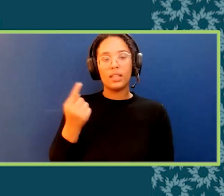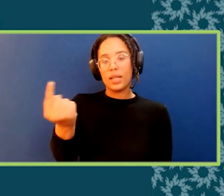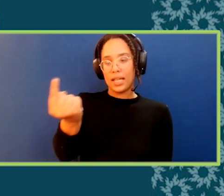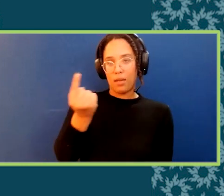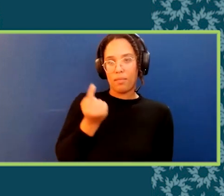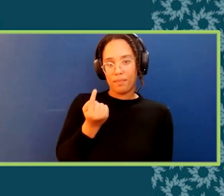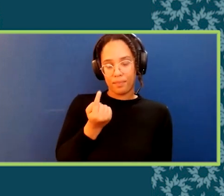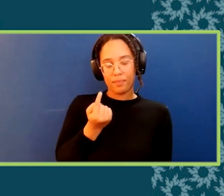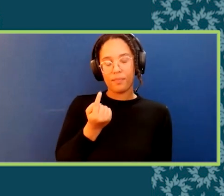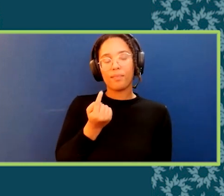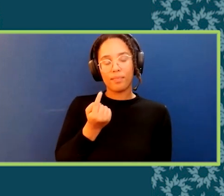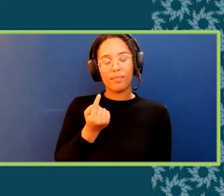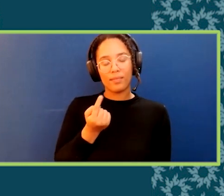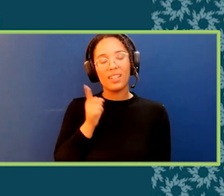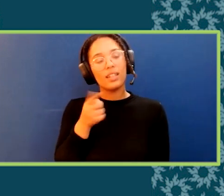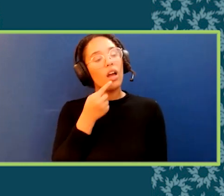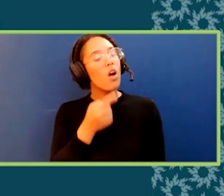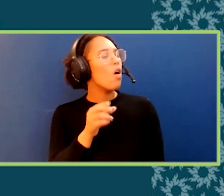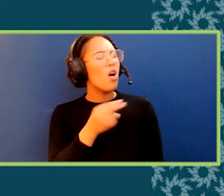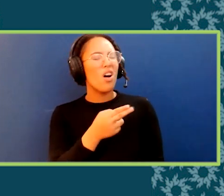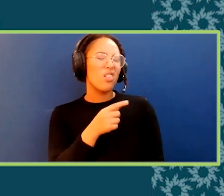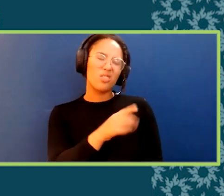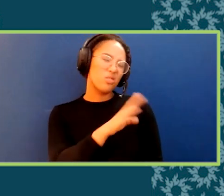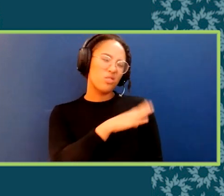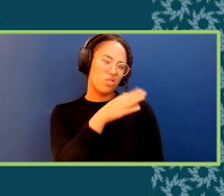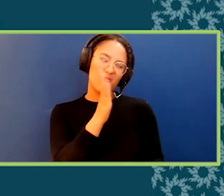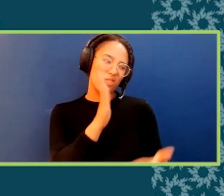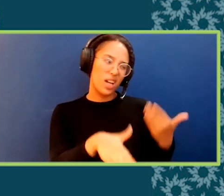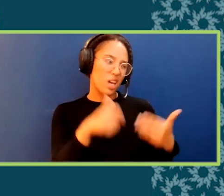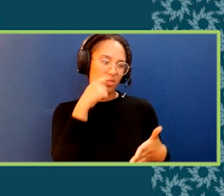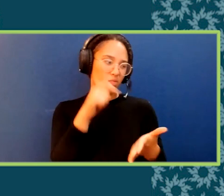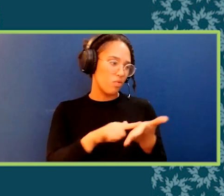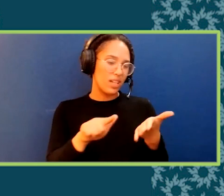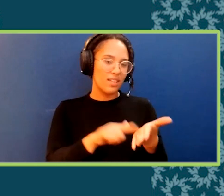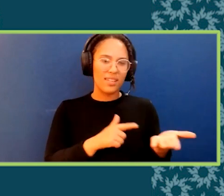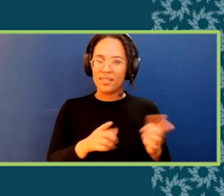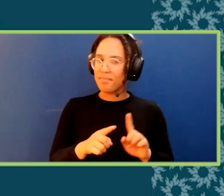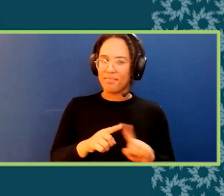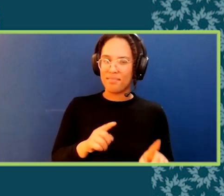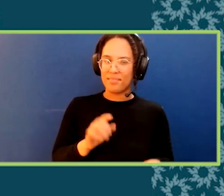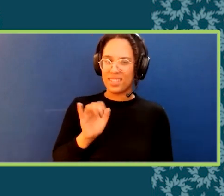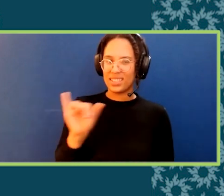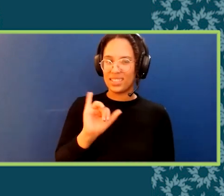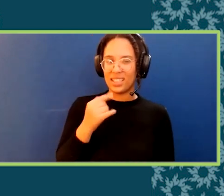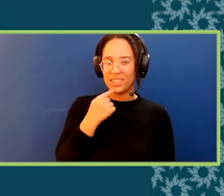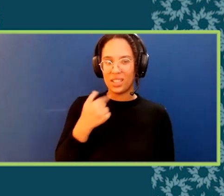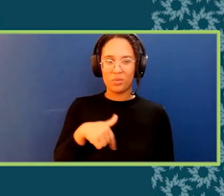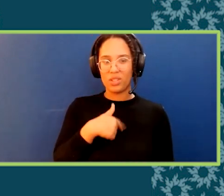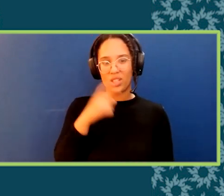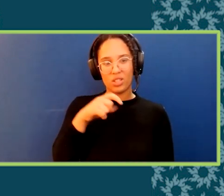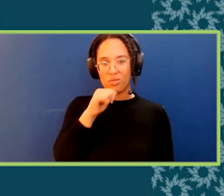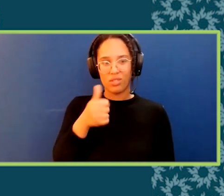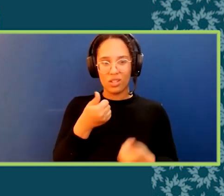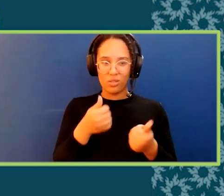and, said like, well, you'll never end racism. And I was like, well, that's like saying that we shouldn't try to make airplanes safer because you'll never